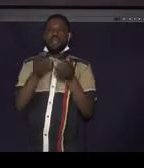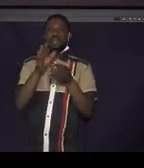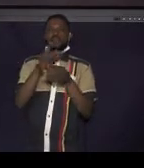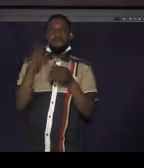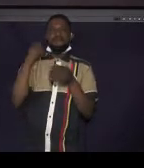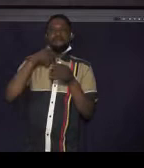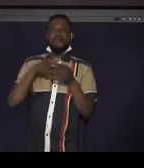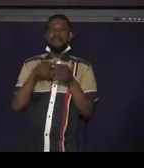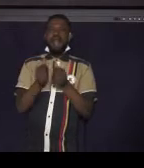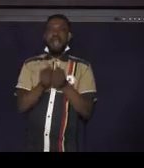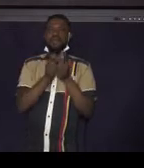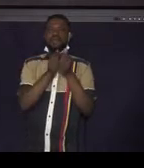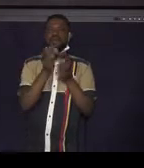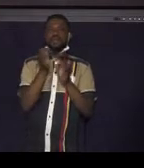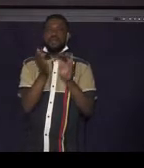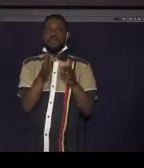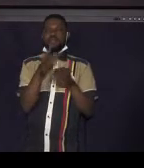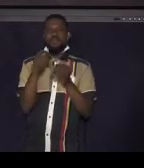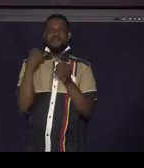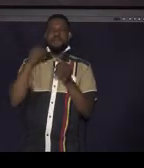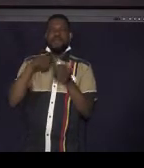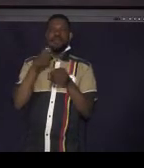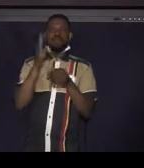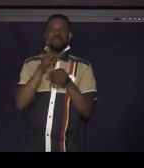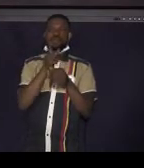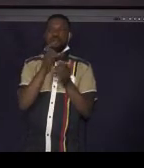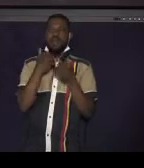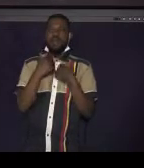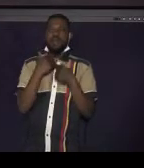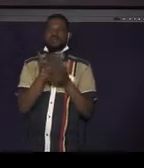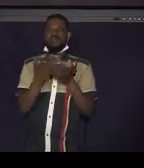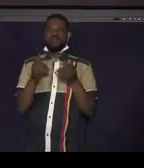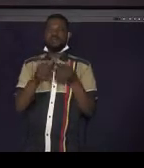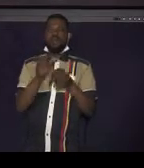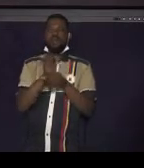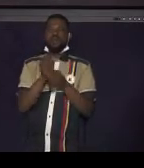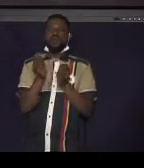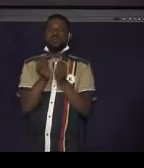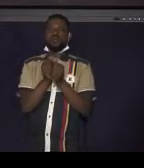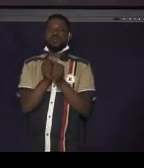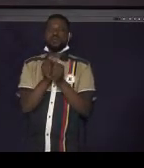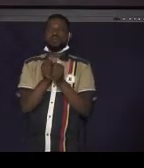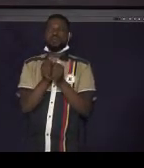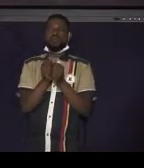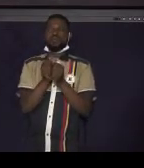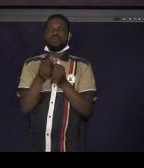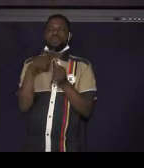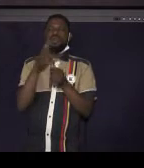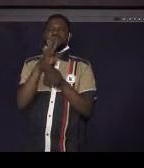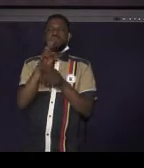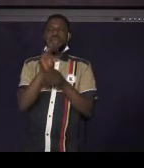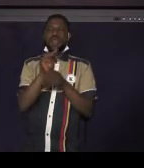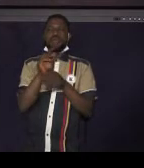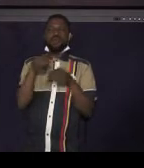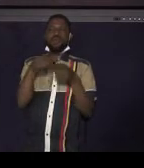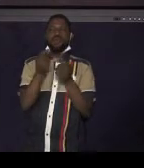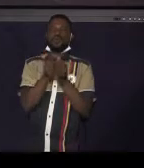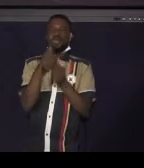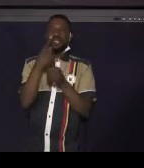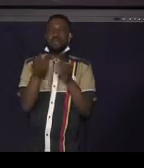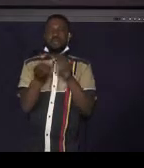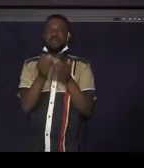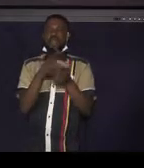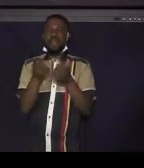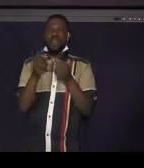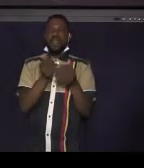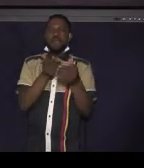you. If you leave your bag there, you will not have something to work with in your new seat. Okay, so the 4m goes with the plus and